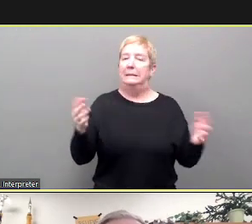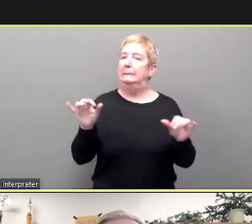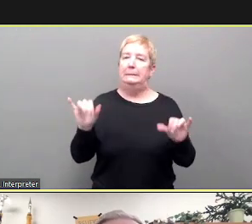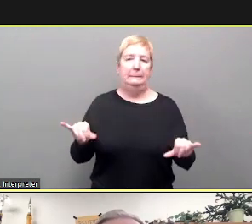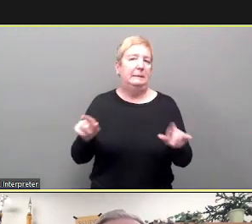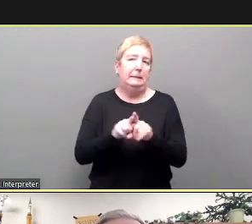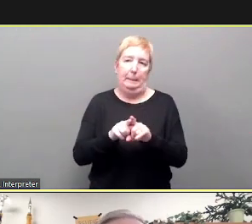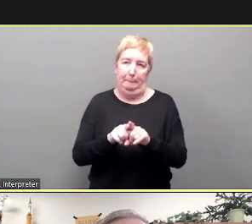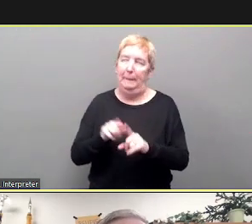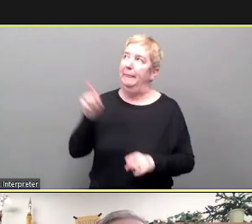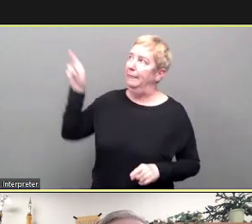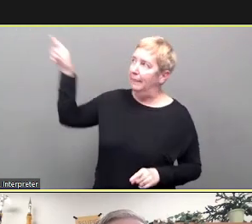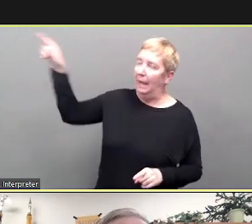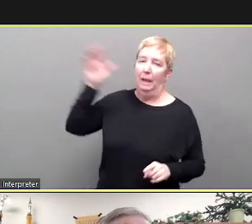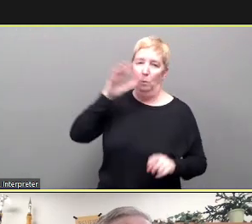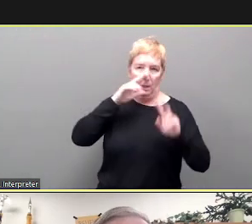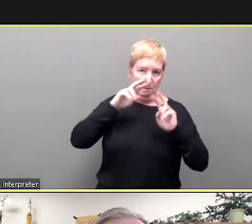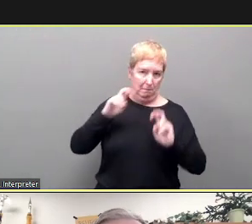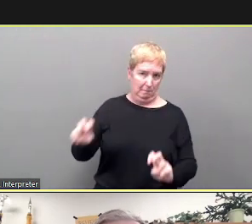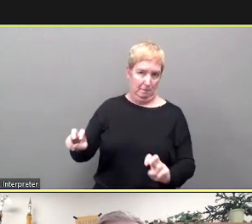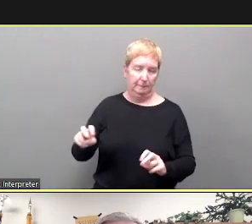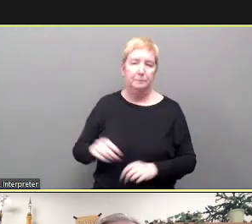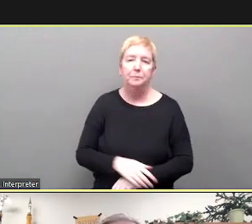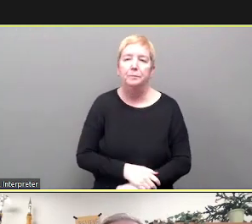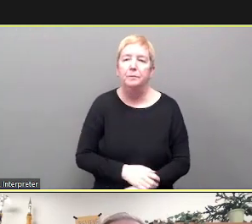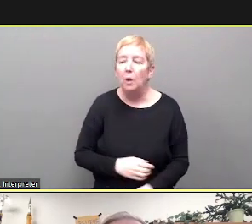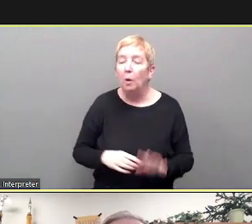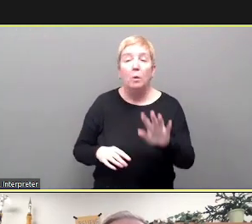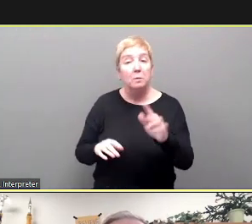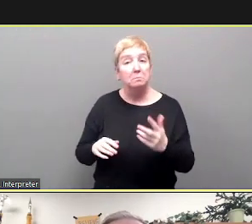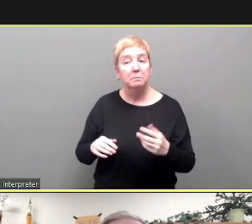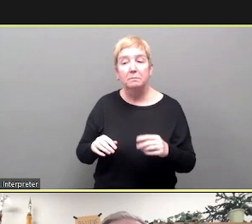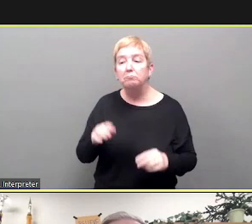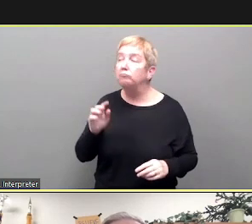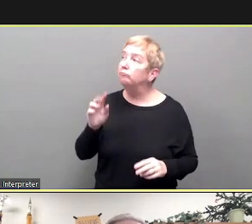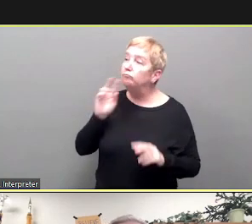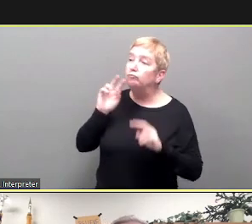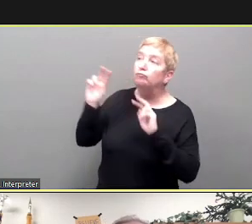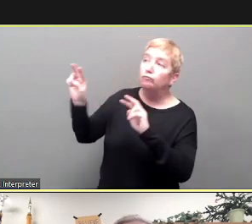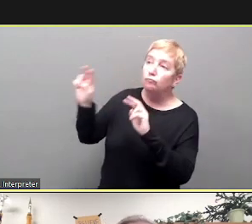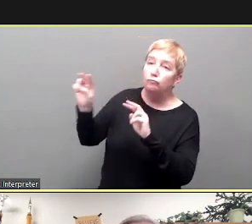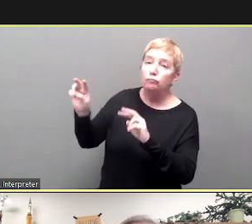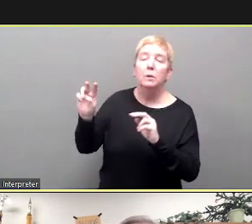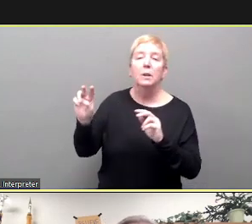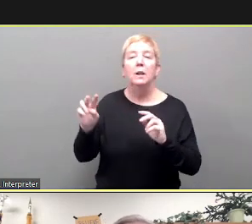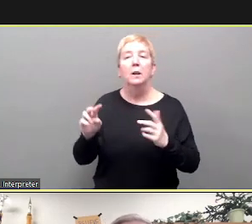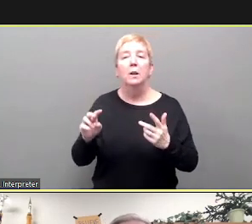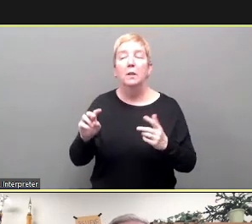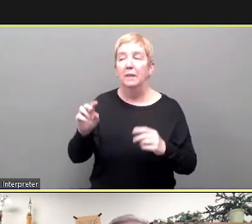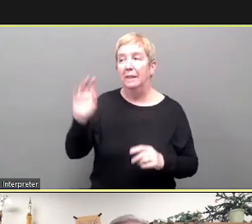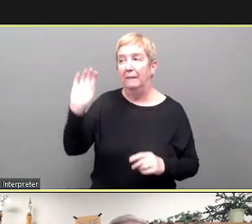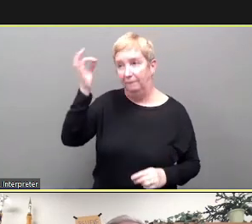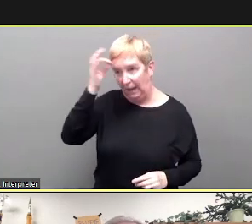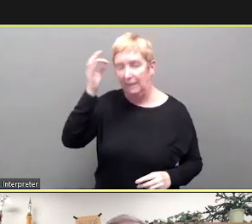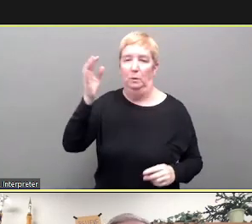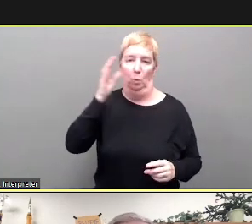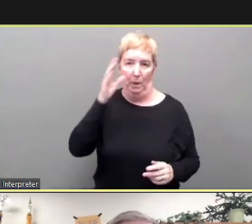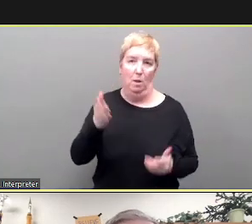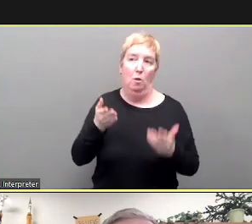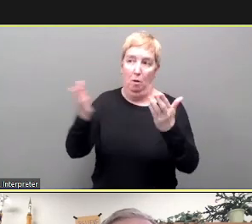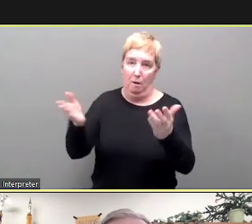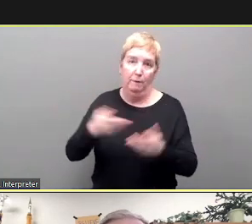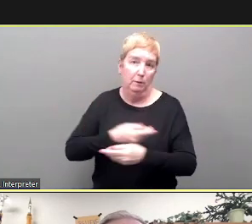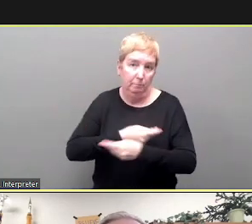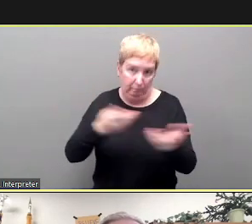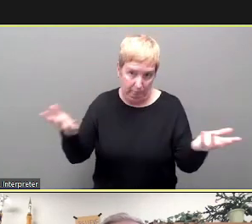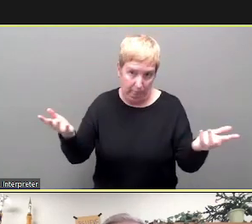so keep your eyes peeled, if you will, for that offer from the feds. And also the